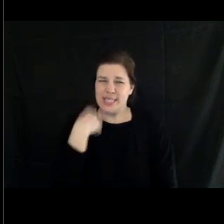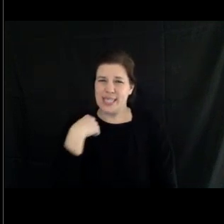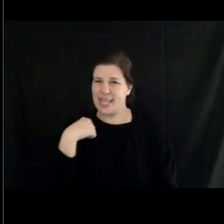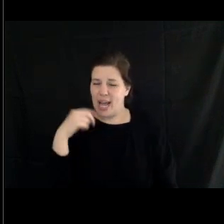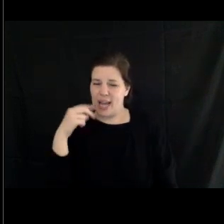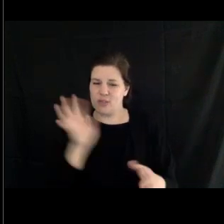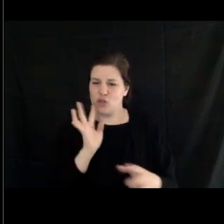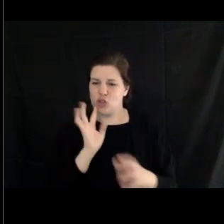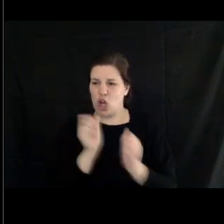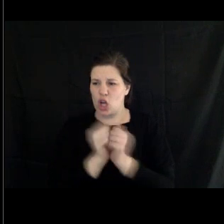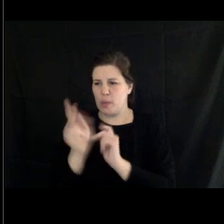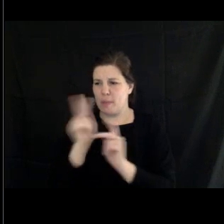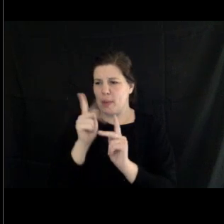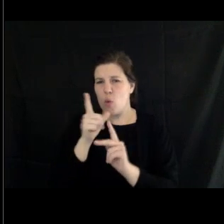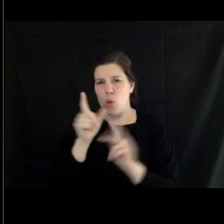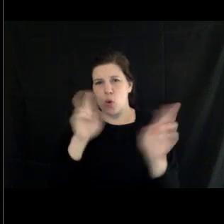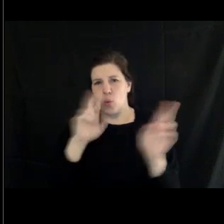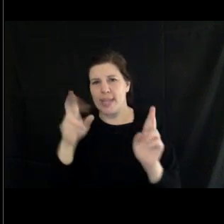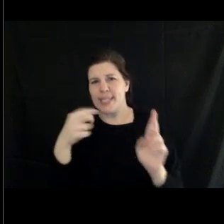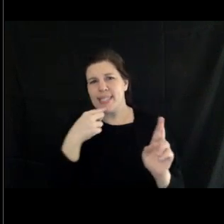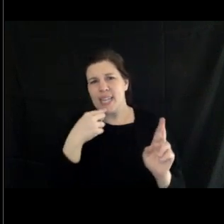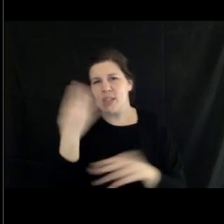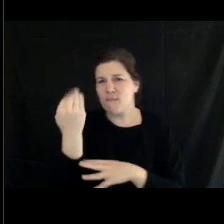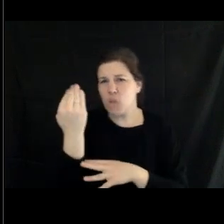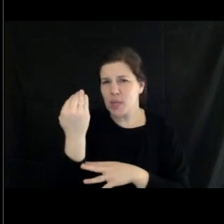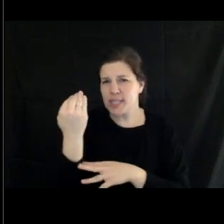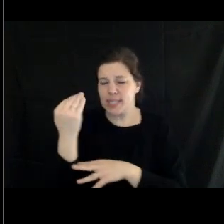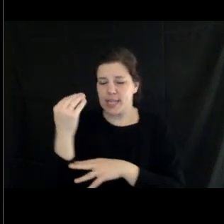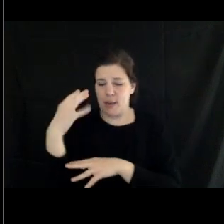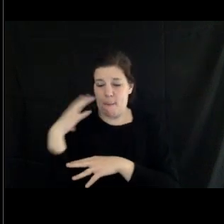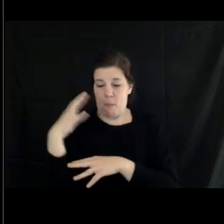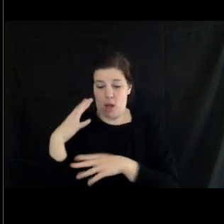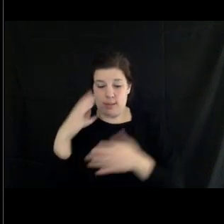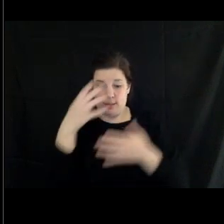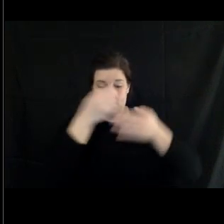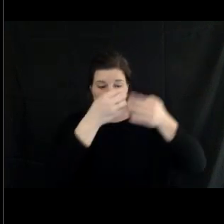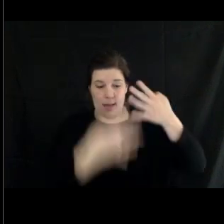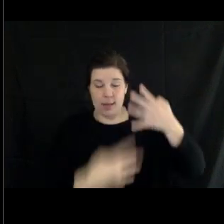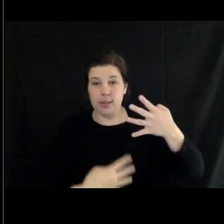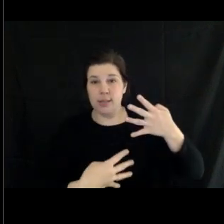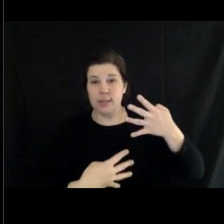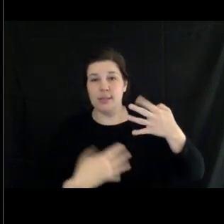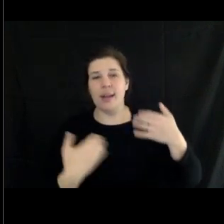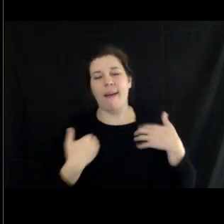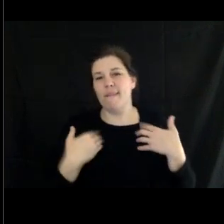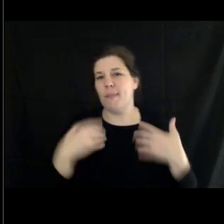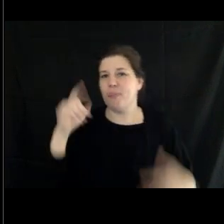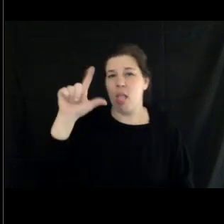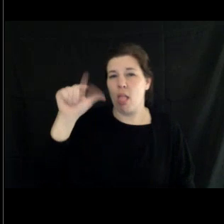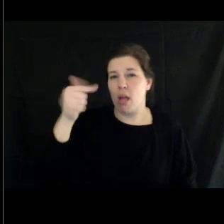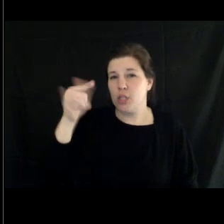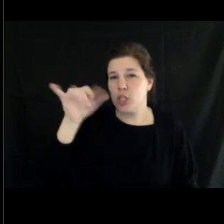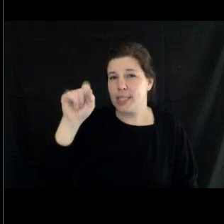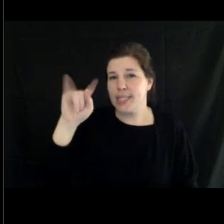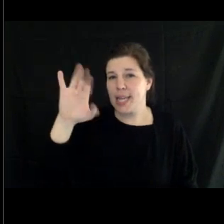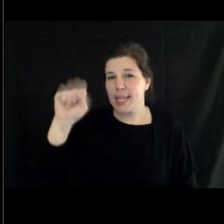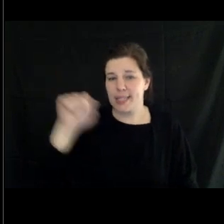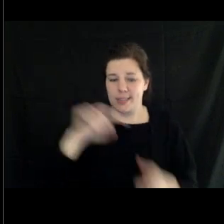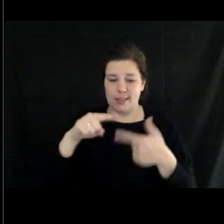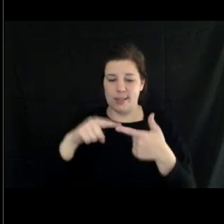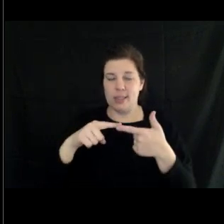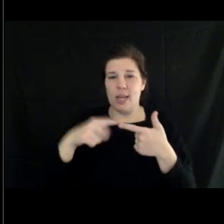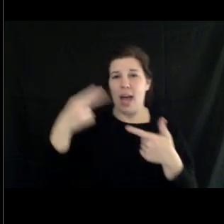of the registration, we have around 14 employers currently listed, and those range from anywhere from logistics, hospitality. We do have